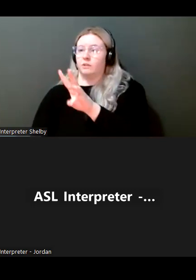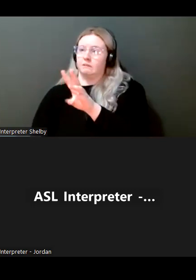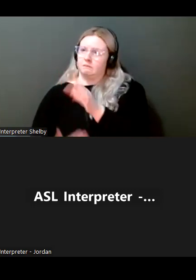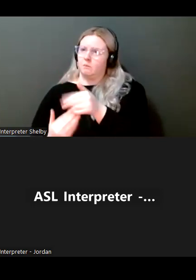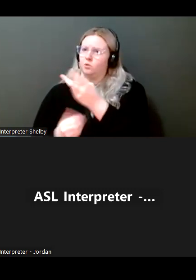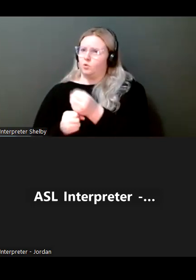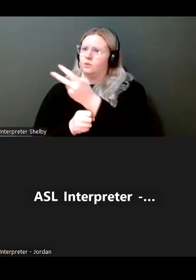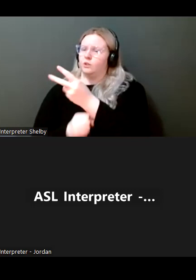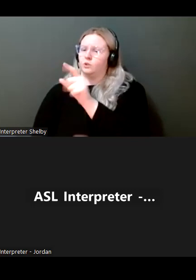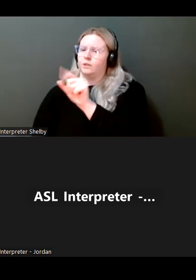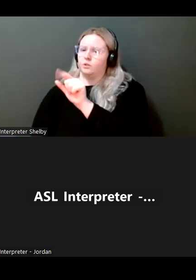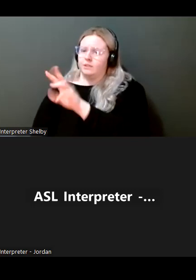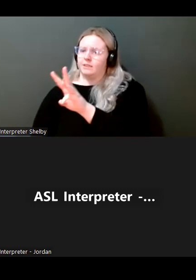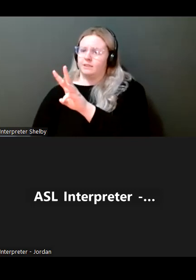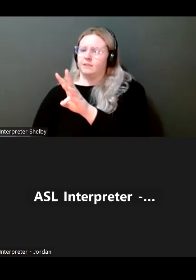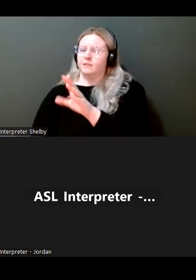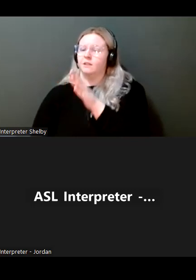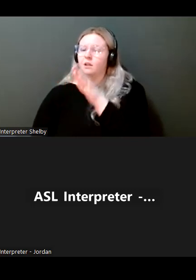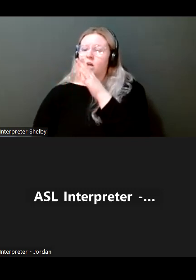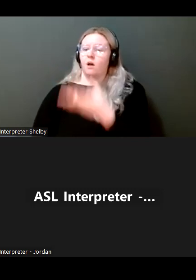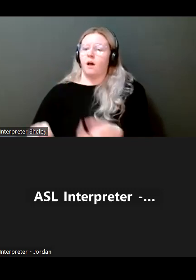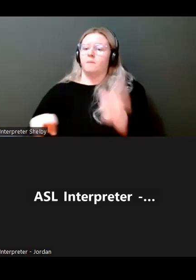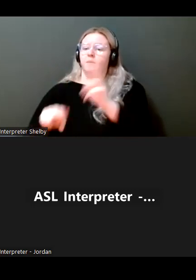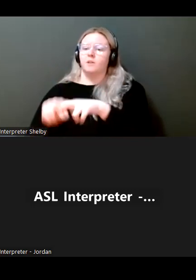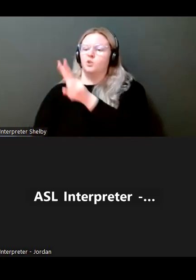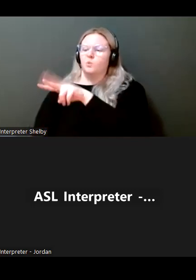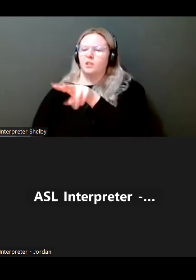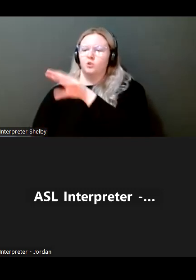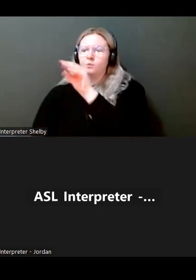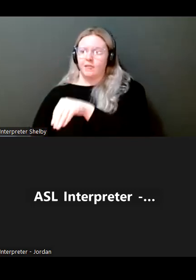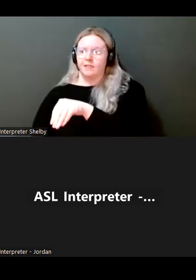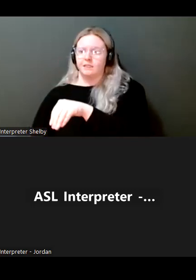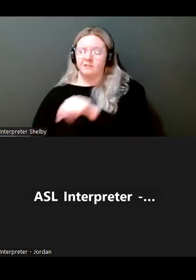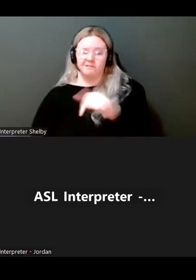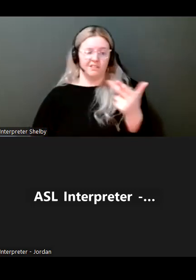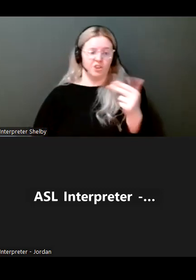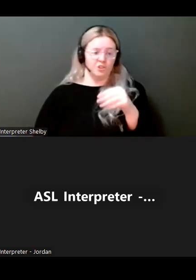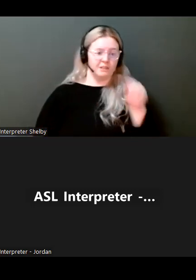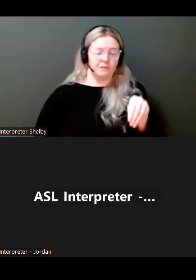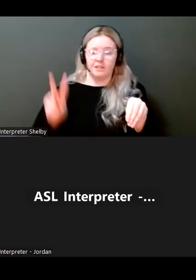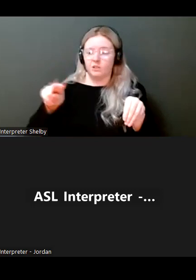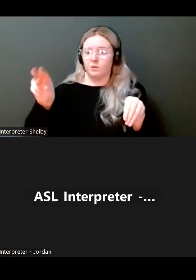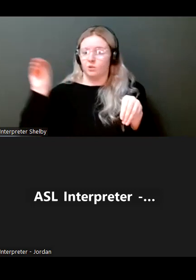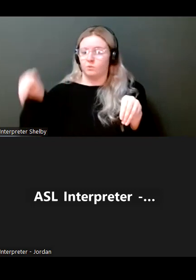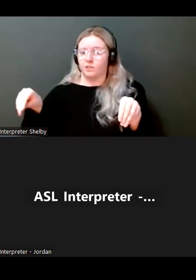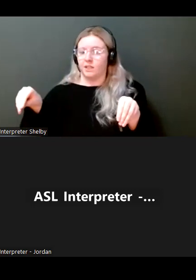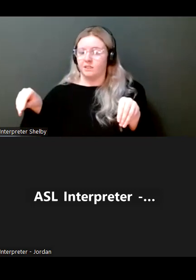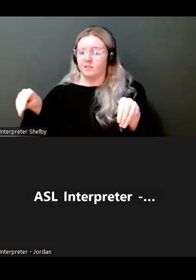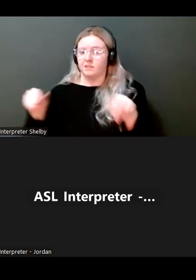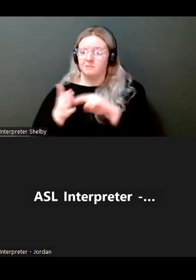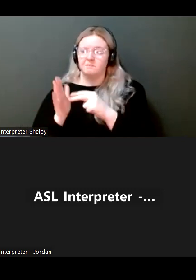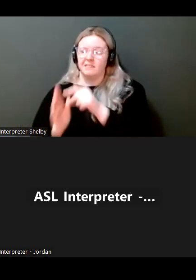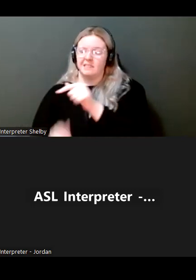now, I guess, is expected to increase up to 22%. So that would almost be 1 in